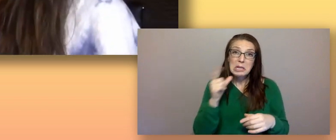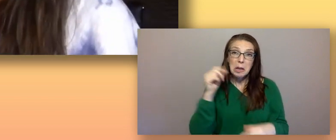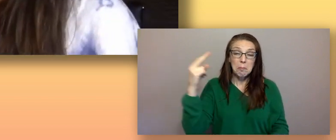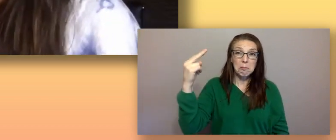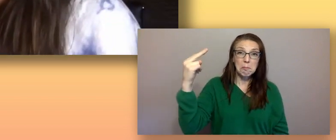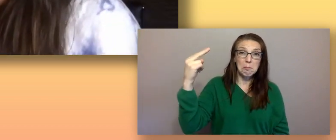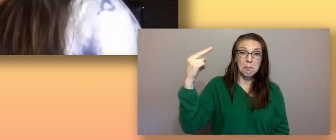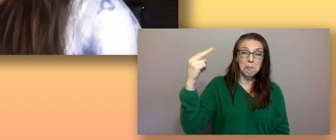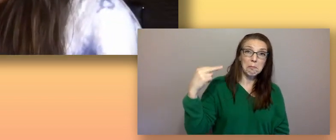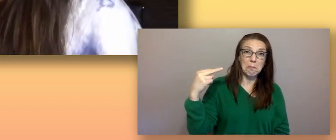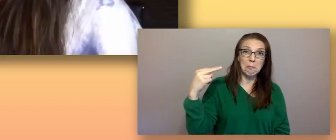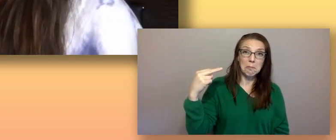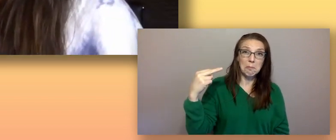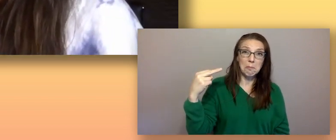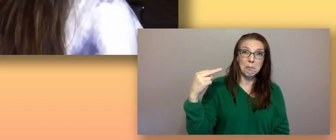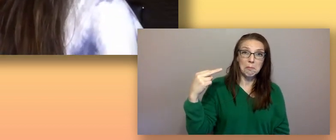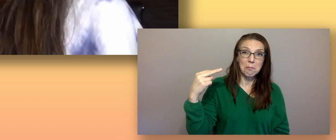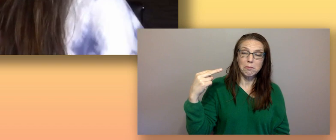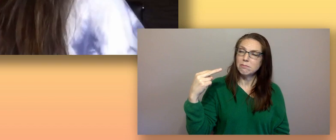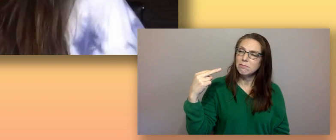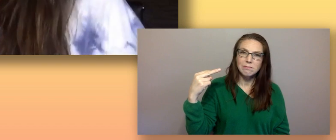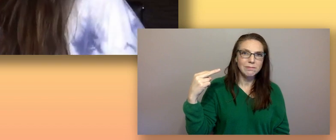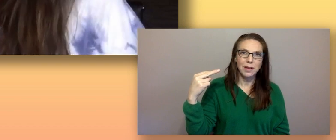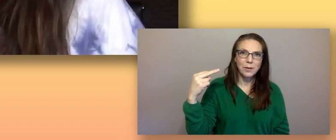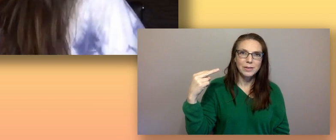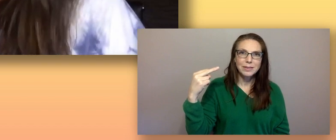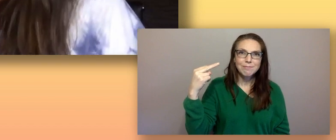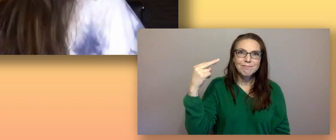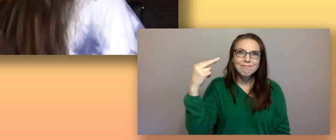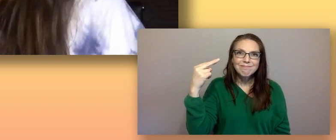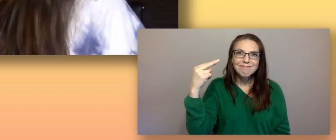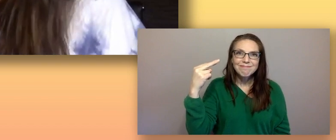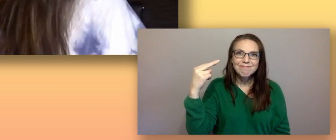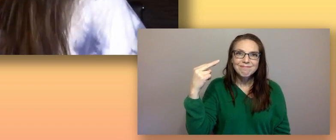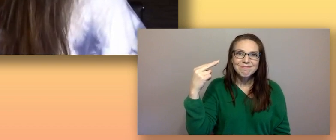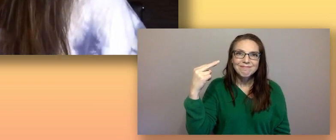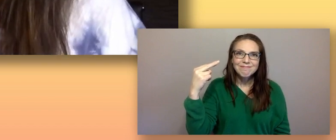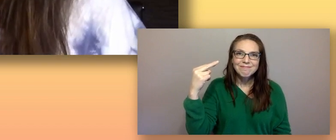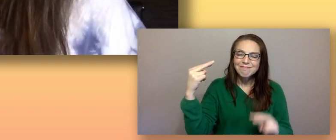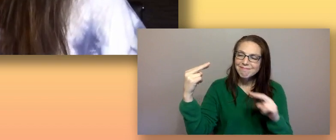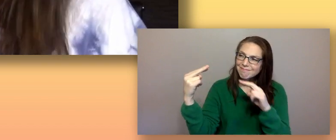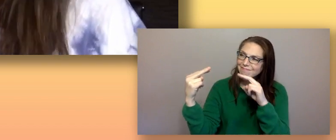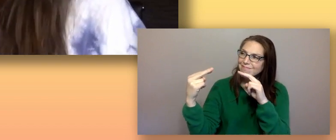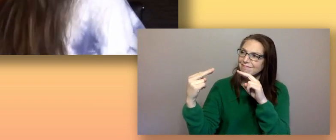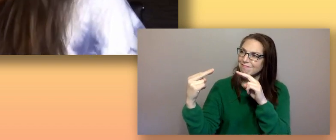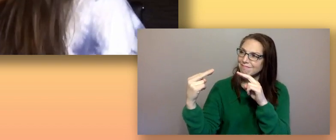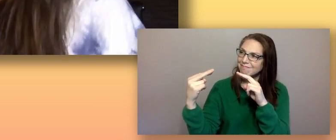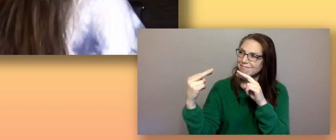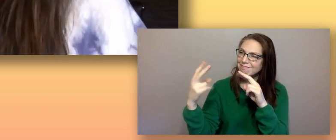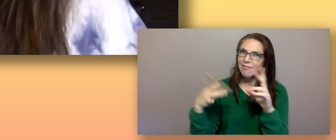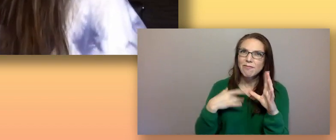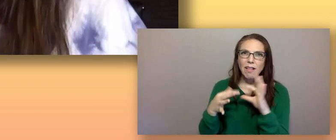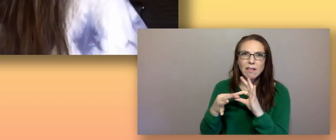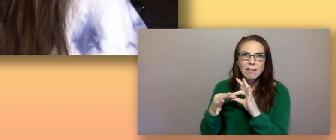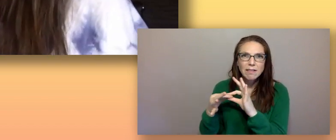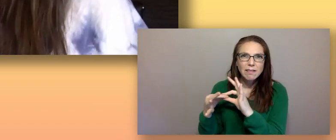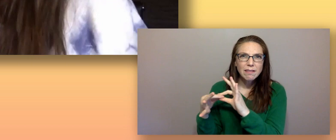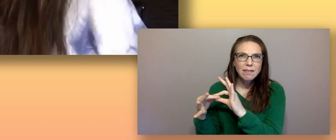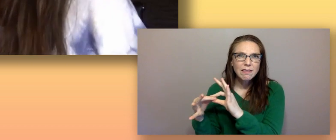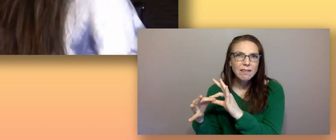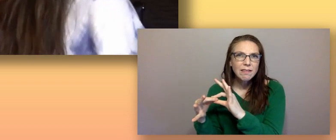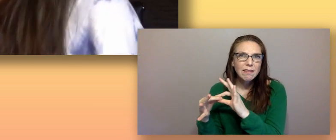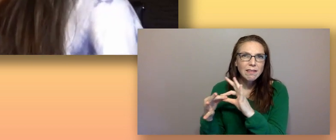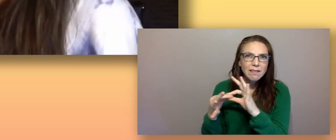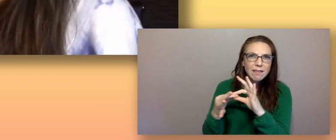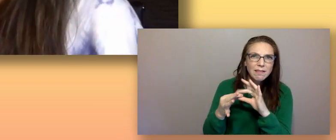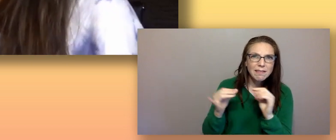damage and degradation. He was exploring how his skin felt against mine and how my hair fell on his face. And he